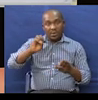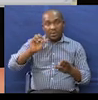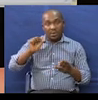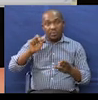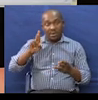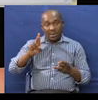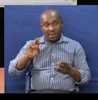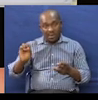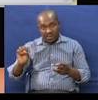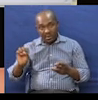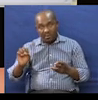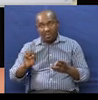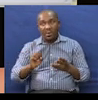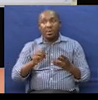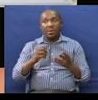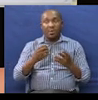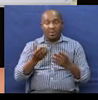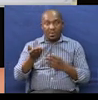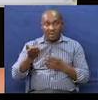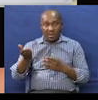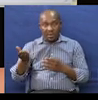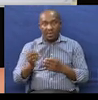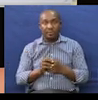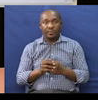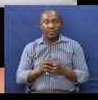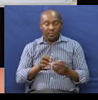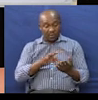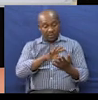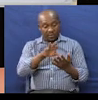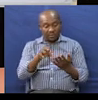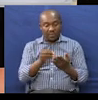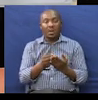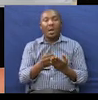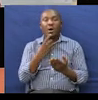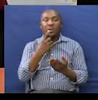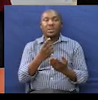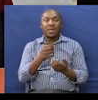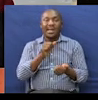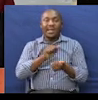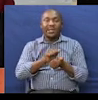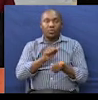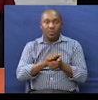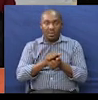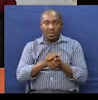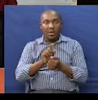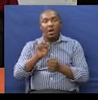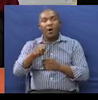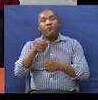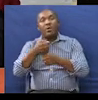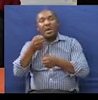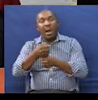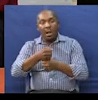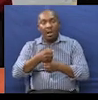These collectively are called instruments of labor. These collectively are